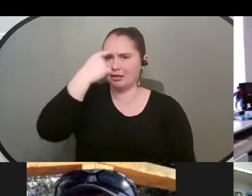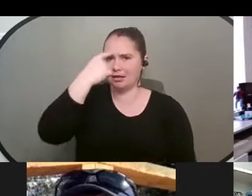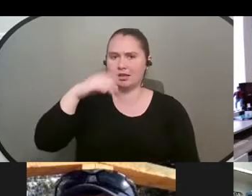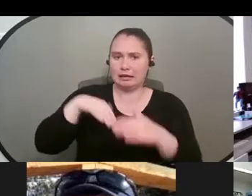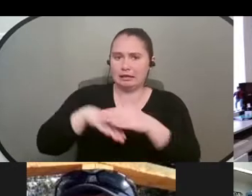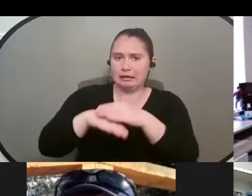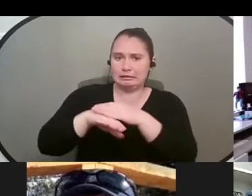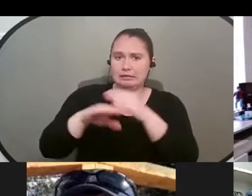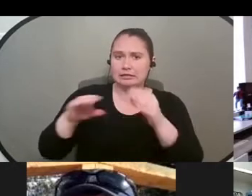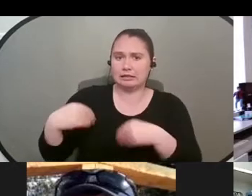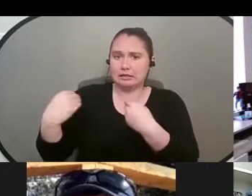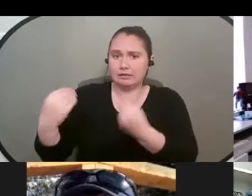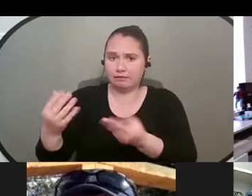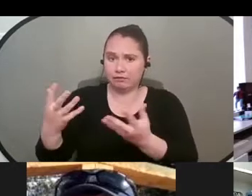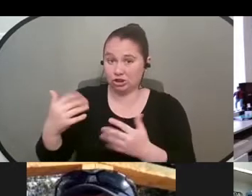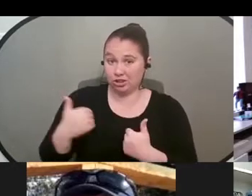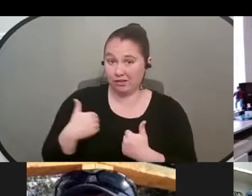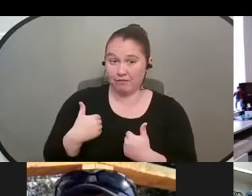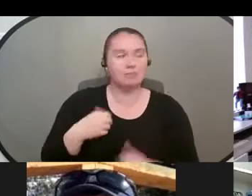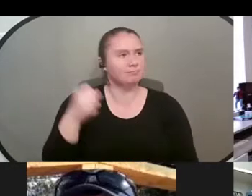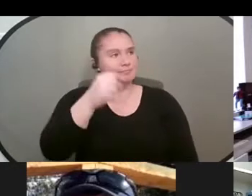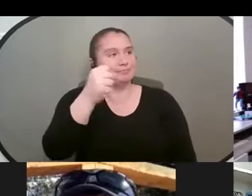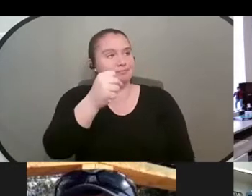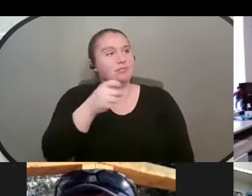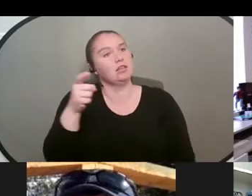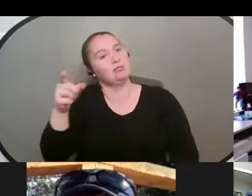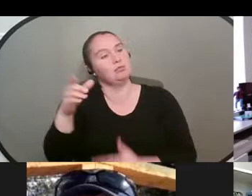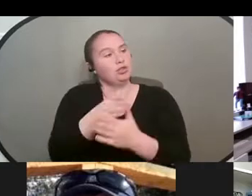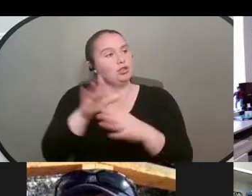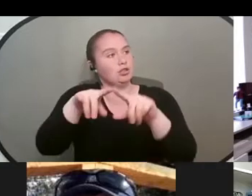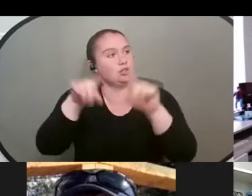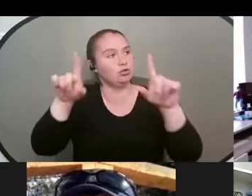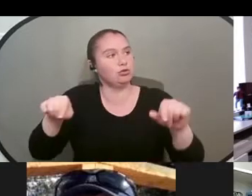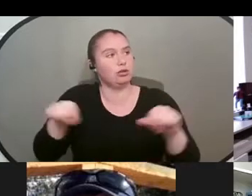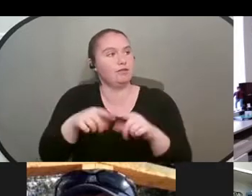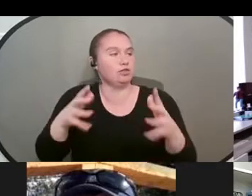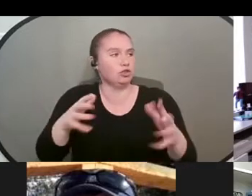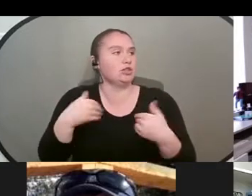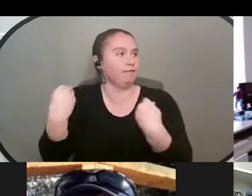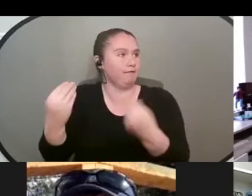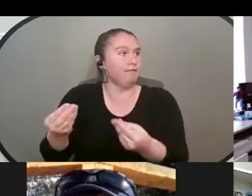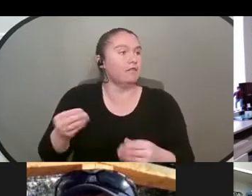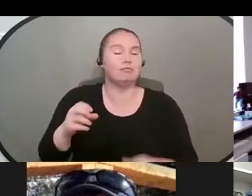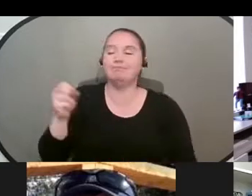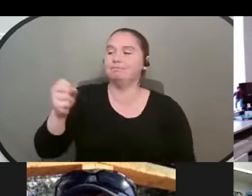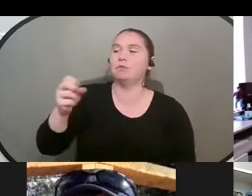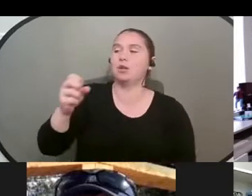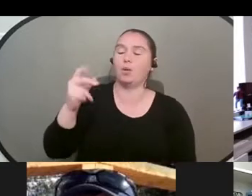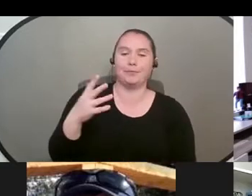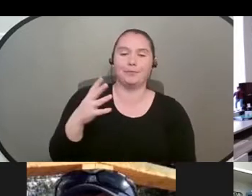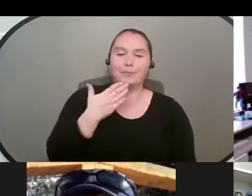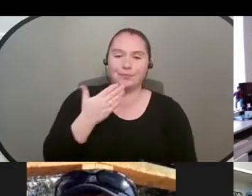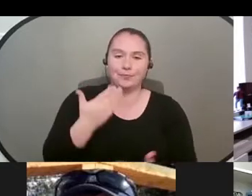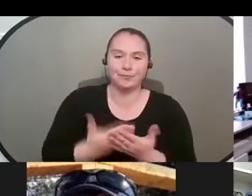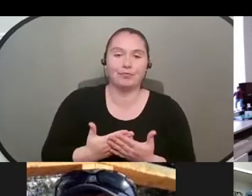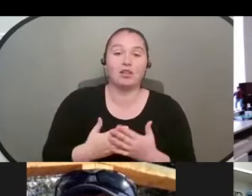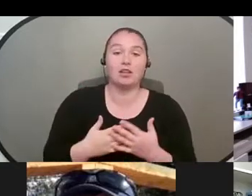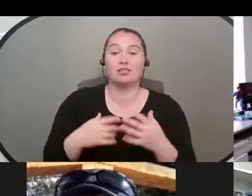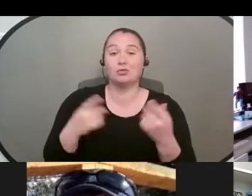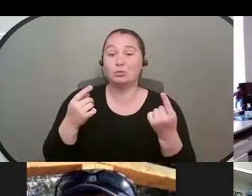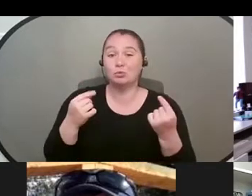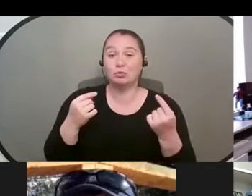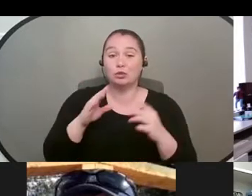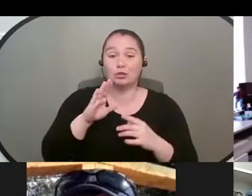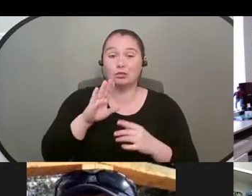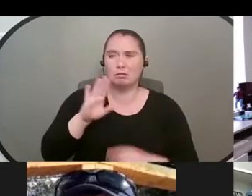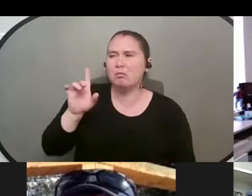that. Yes, he does have the ability to share his screen if he Great. And then I would ask that you all hold your questions